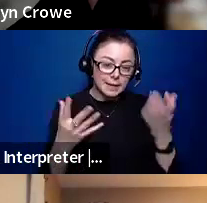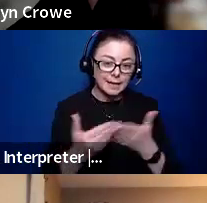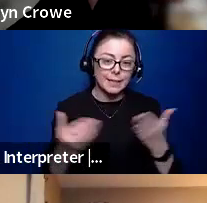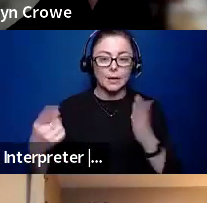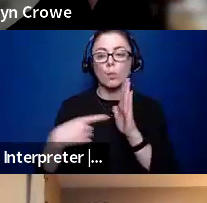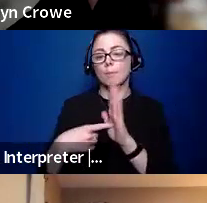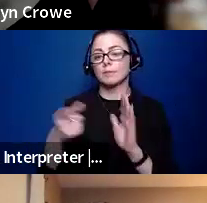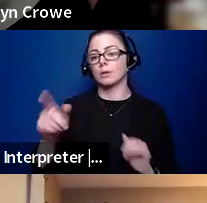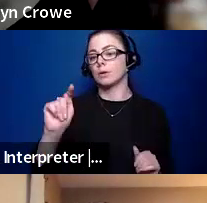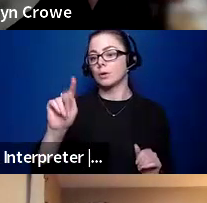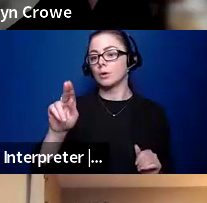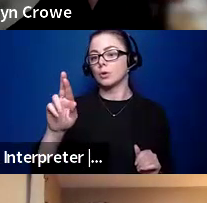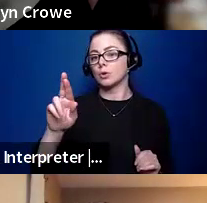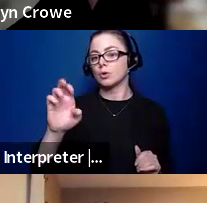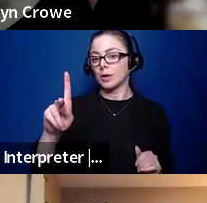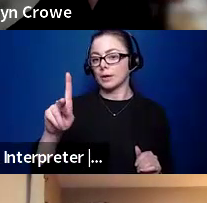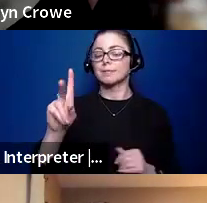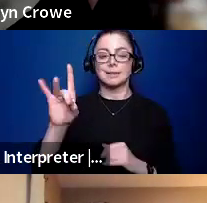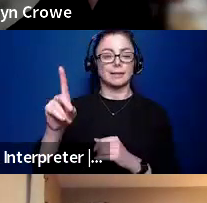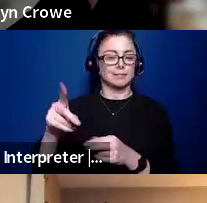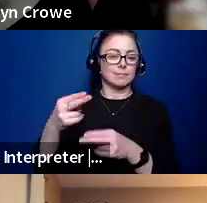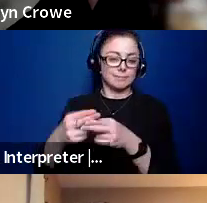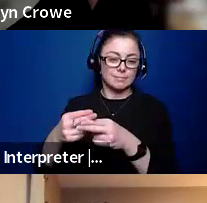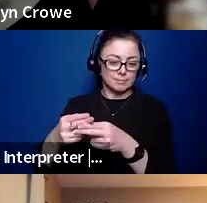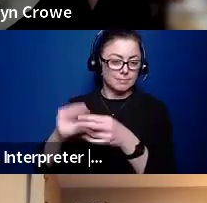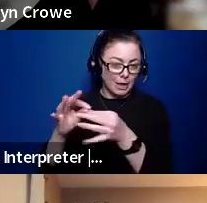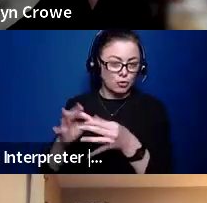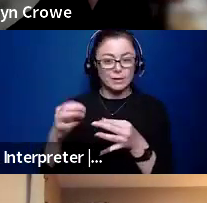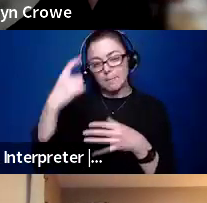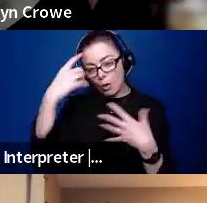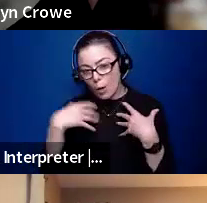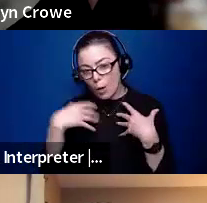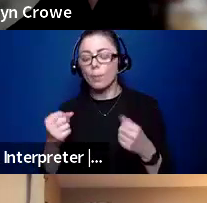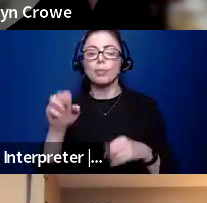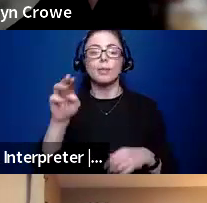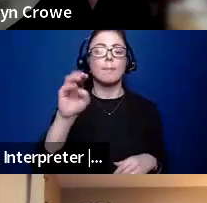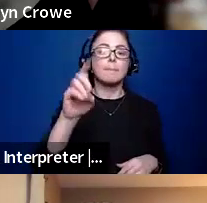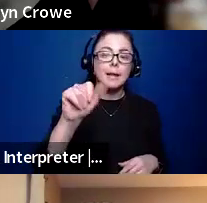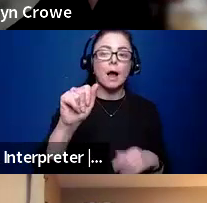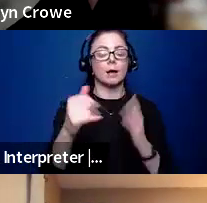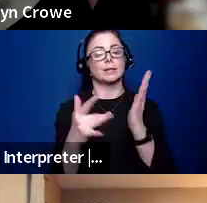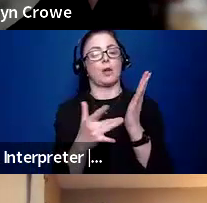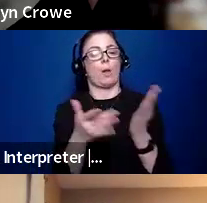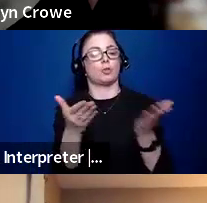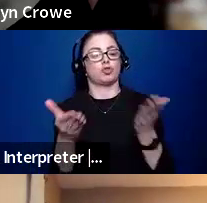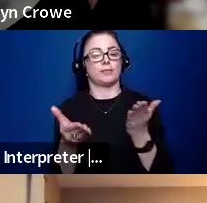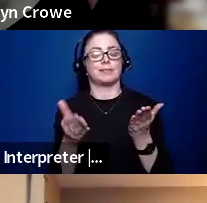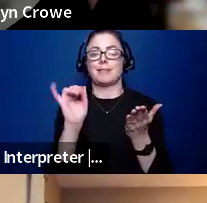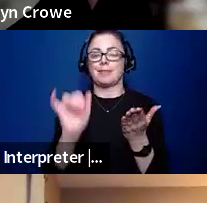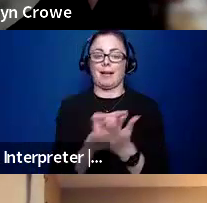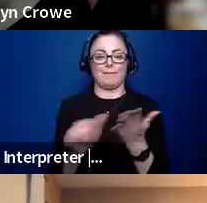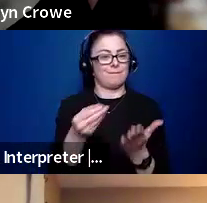Turek mentioned, mental health and those types of things, as well as media and technology services. Those are funded and have been